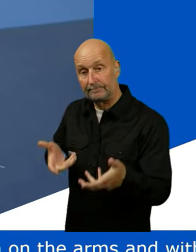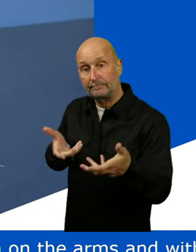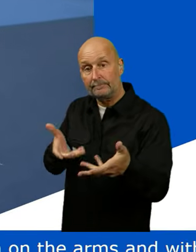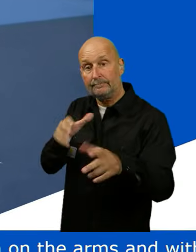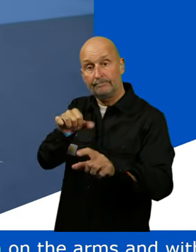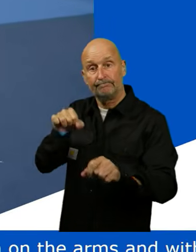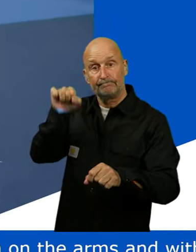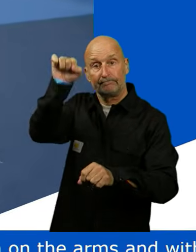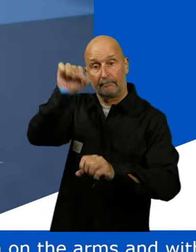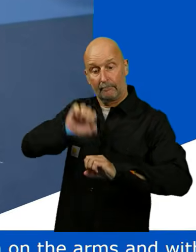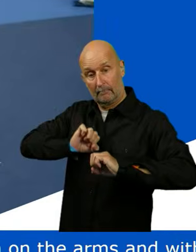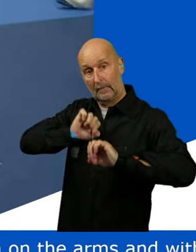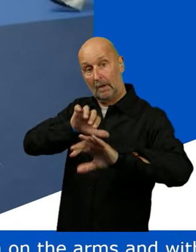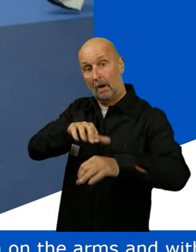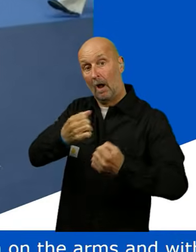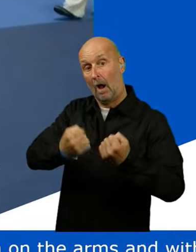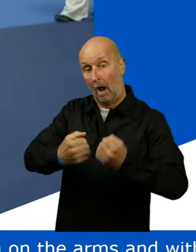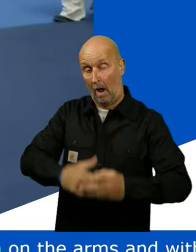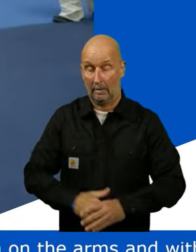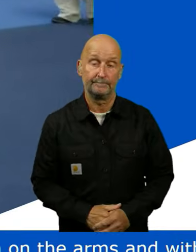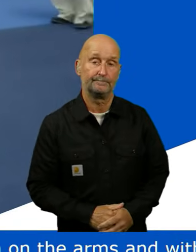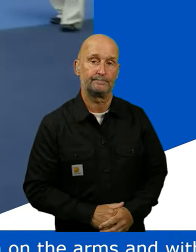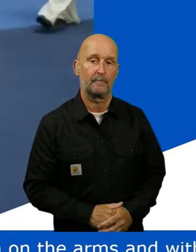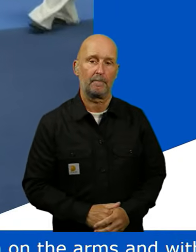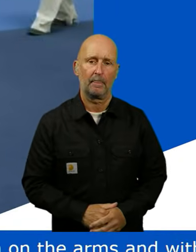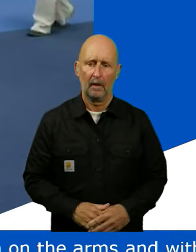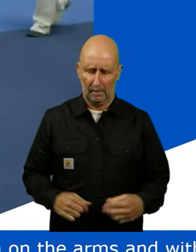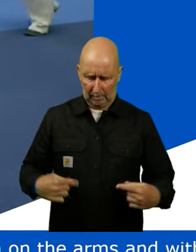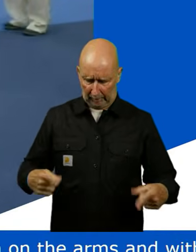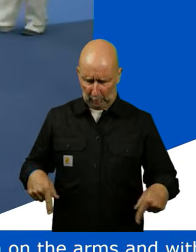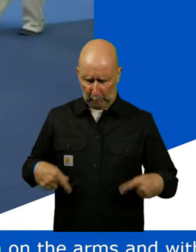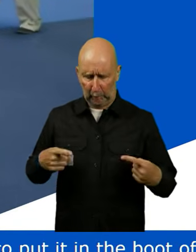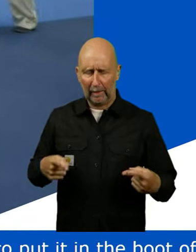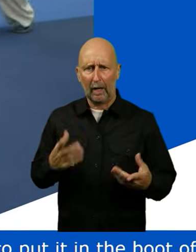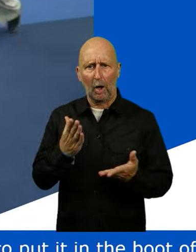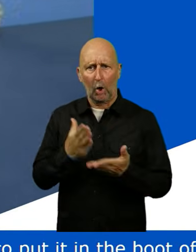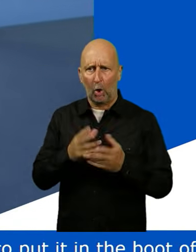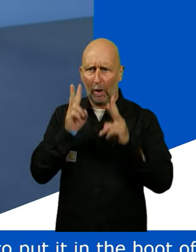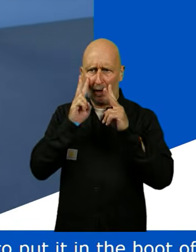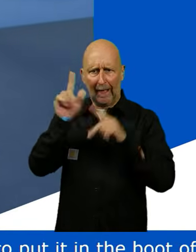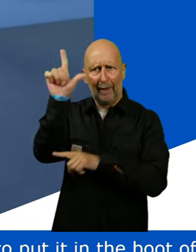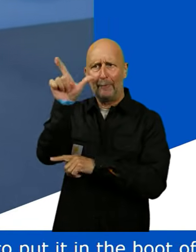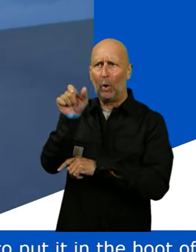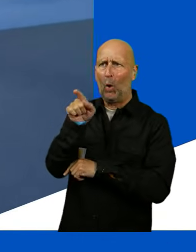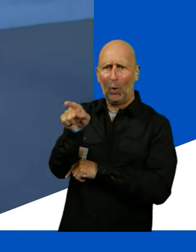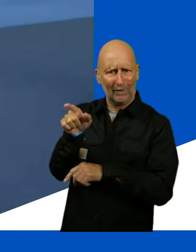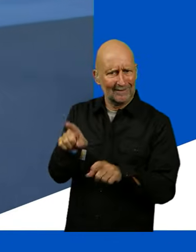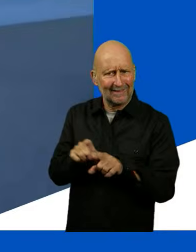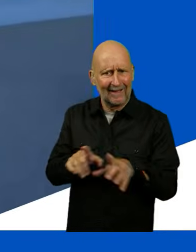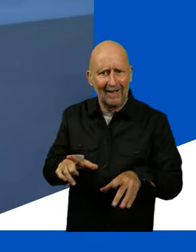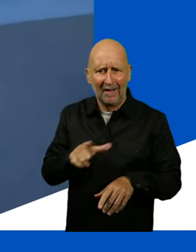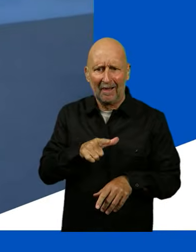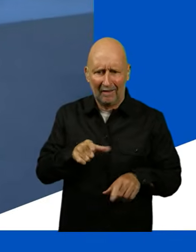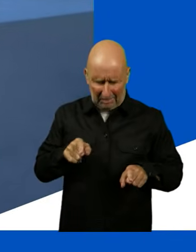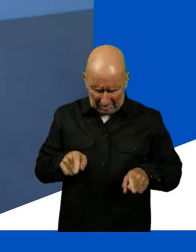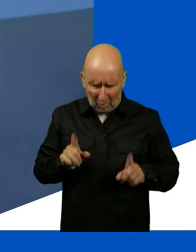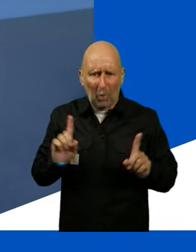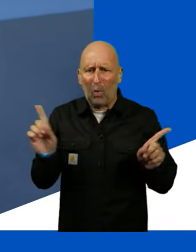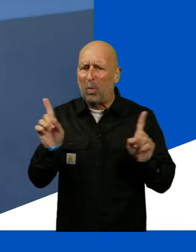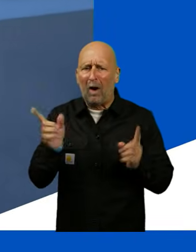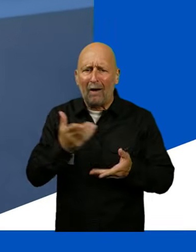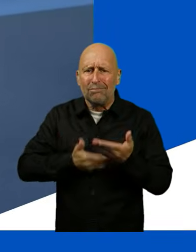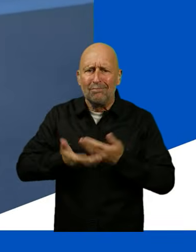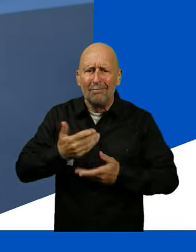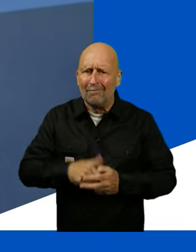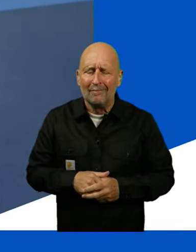boot of their car. Right. I mean, the wheels look like something you'd see on the surface of the moon. I take it. What's with the wheels? What do they do? So how